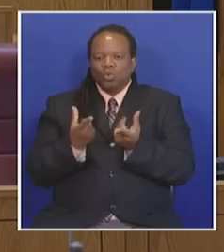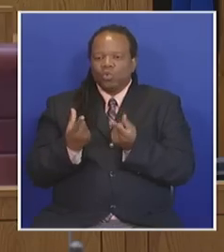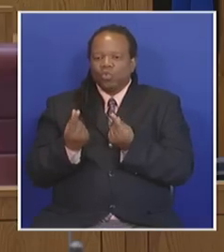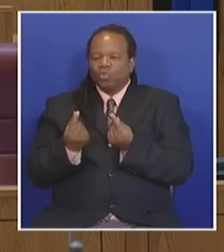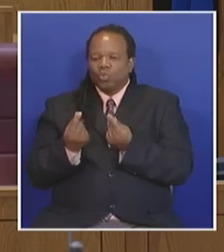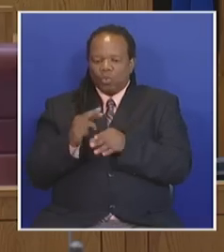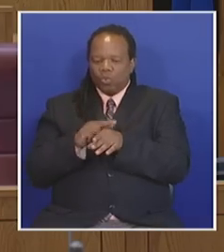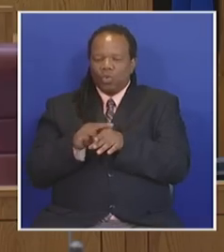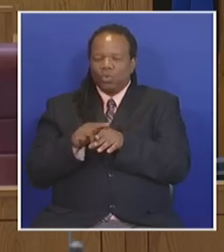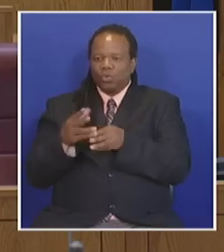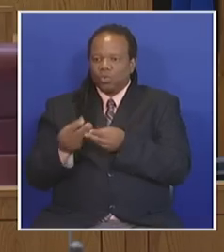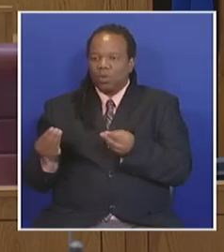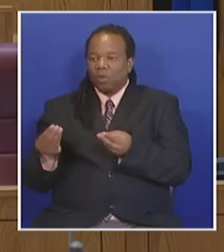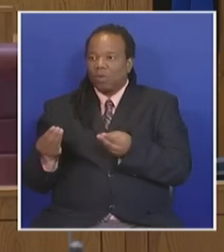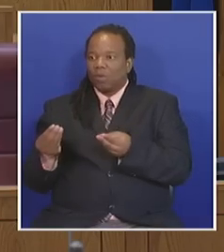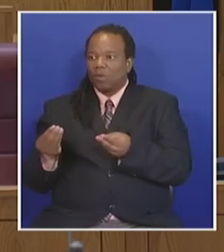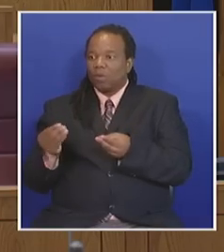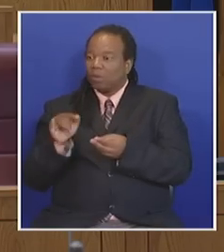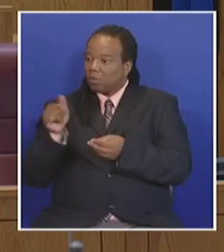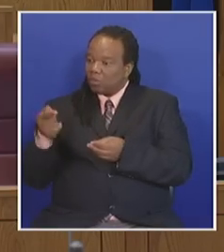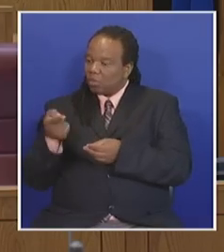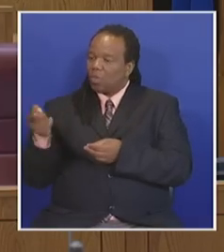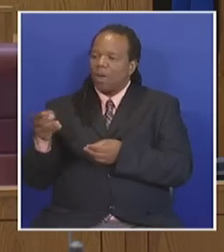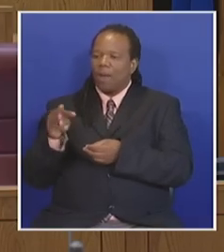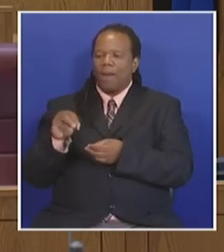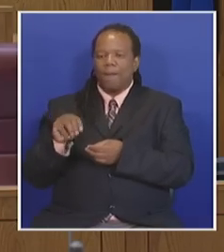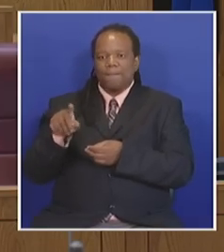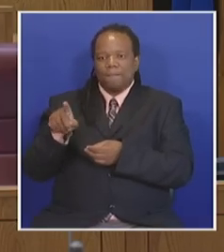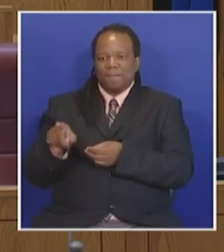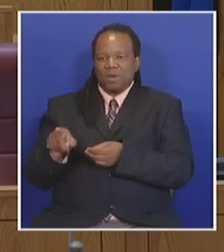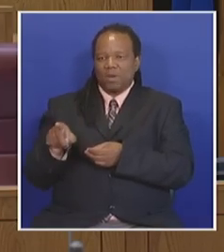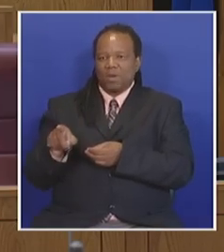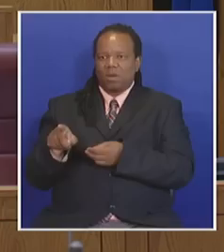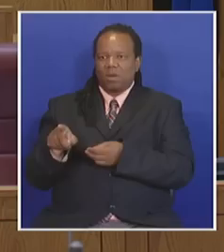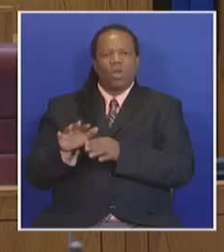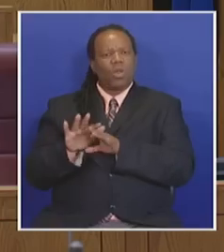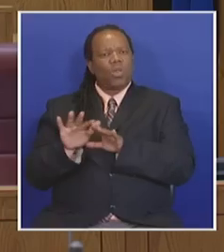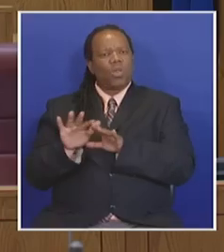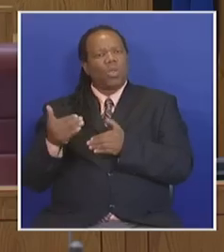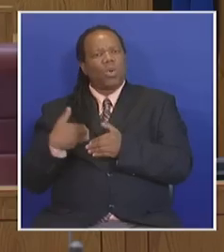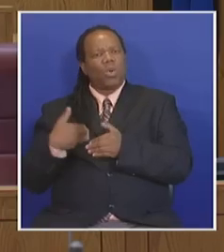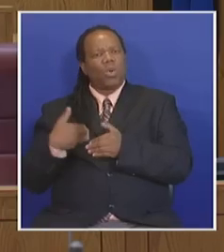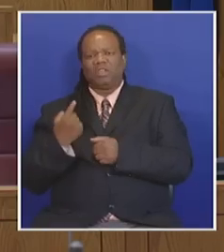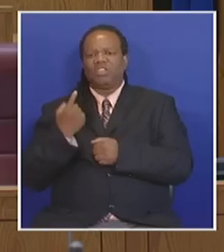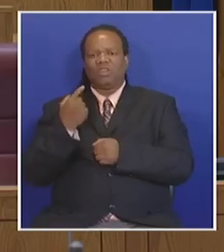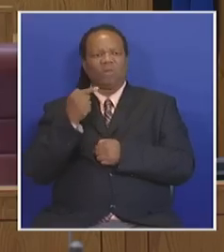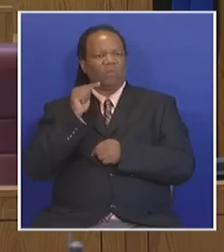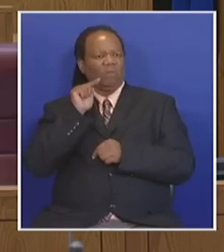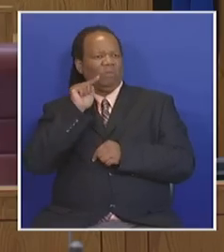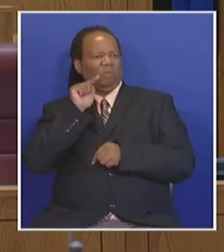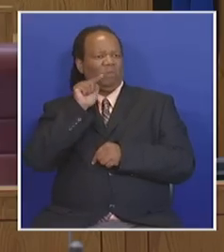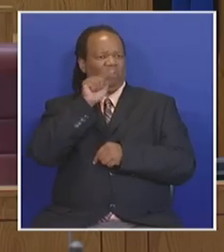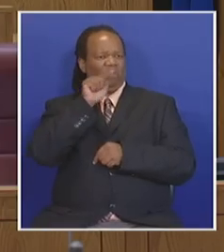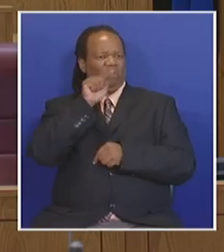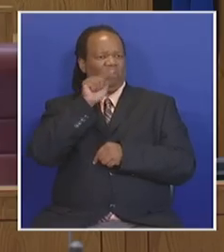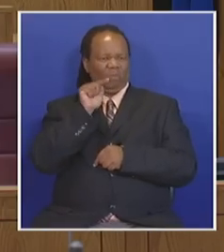important as members of the House not to continue to poke fingers in each other's eyes over this